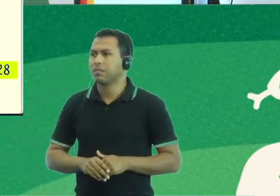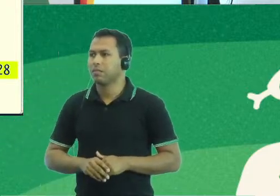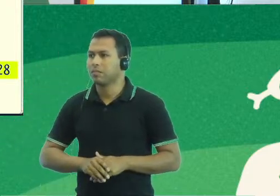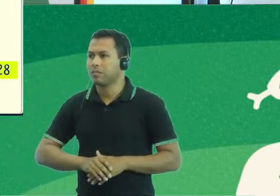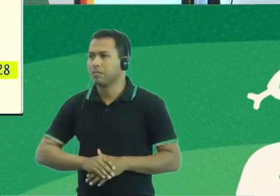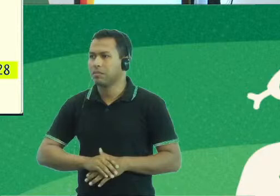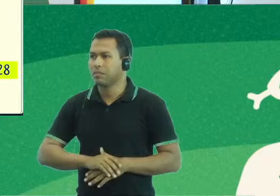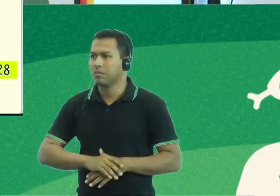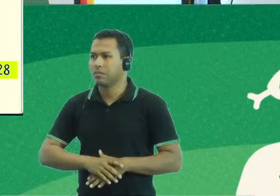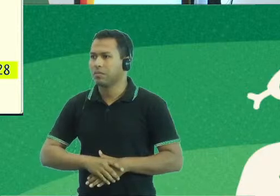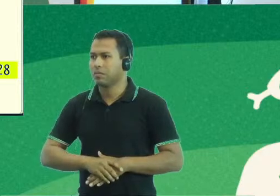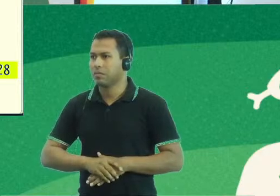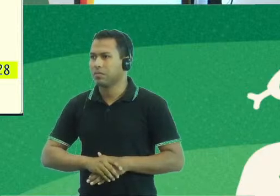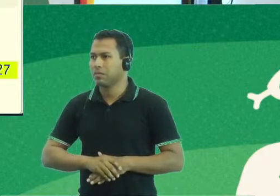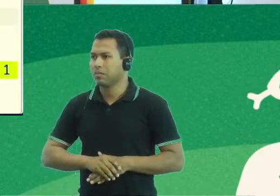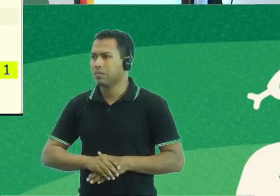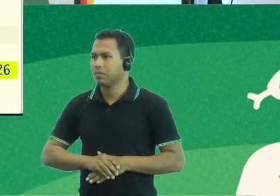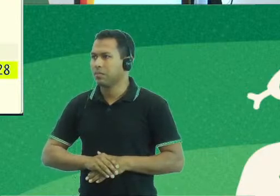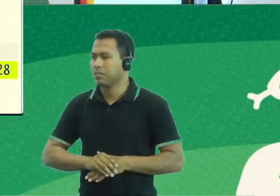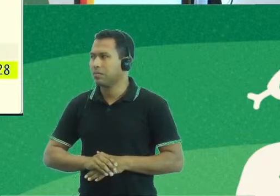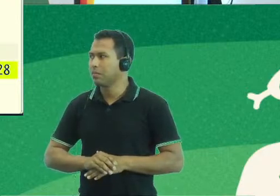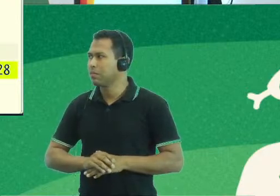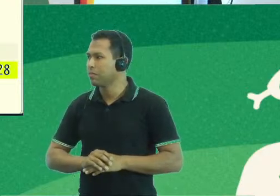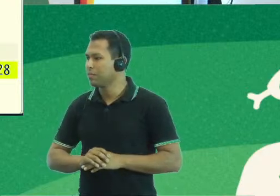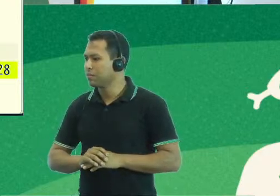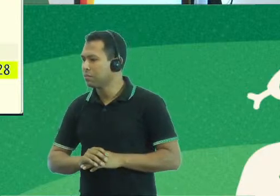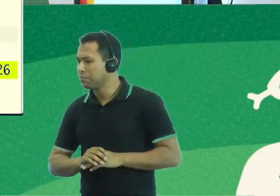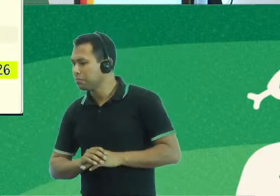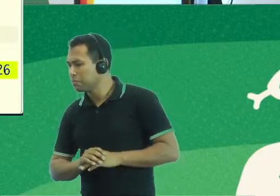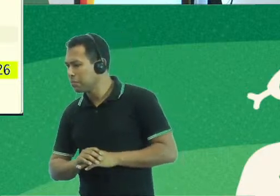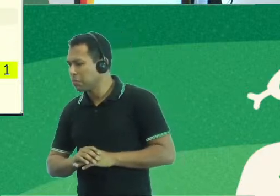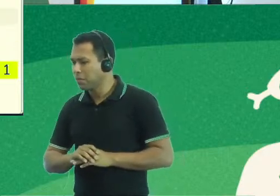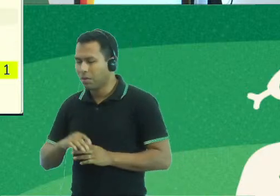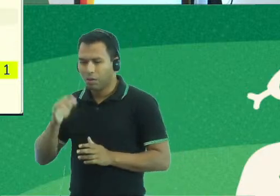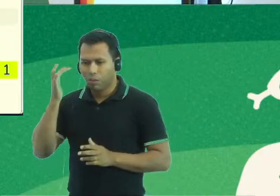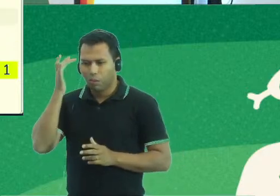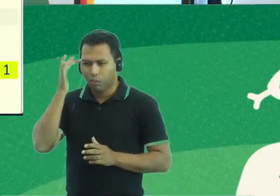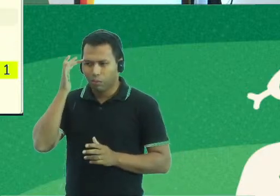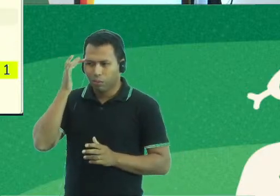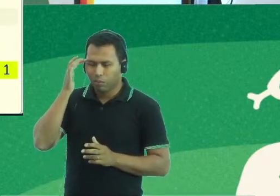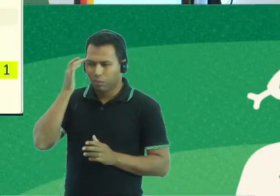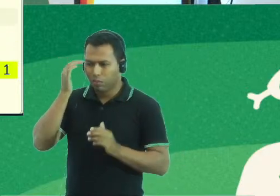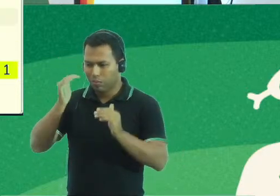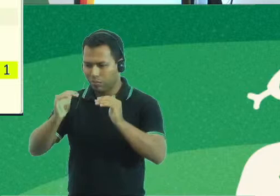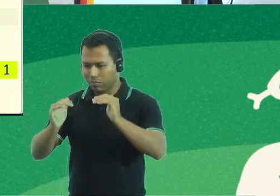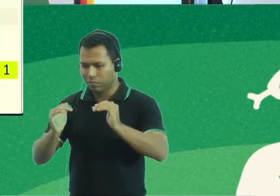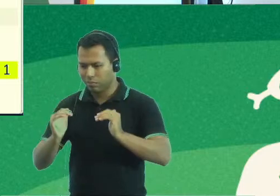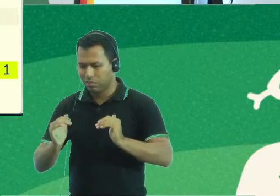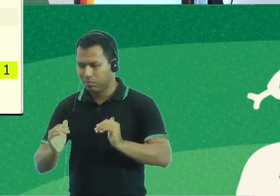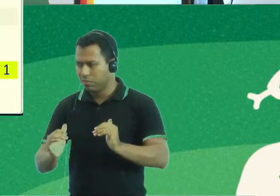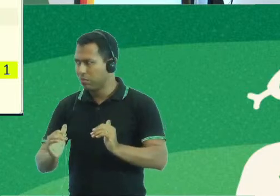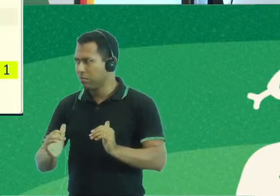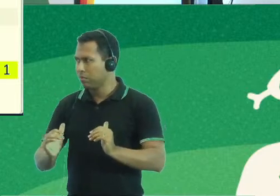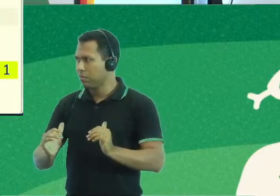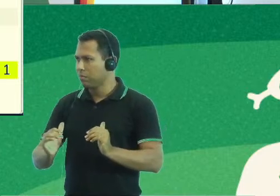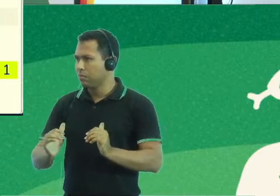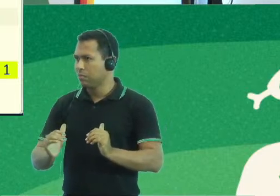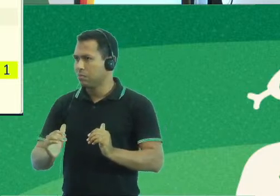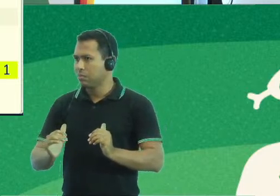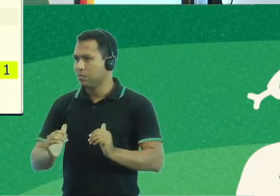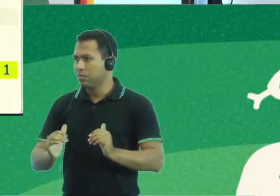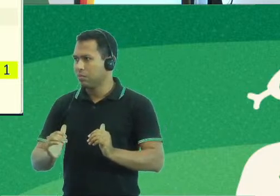I think down some more. Down some more. Oh, no. It's in this file,